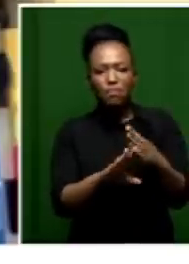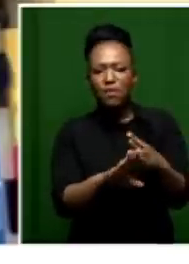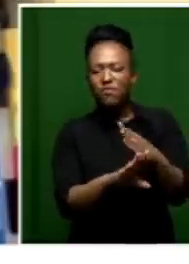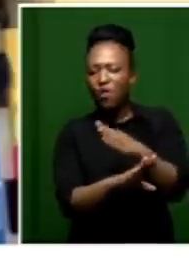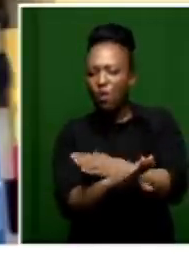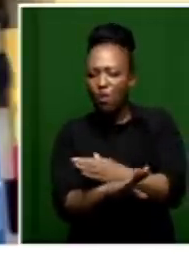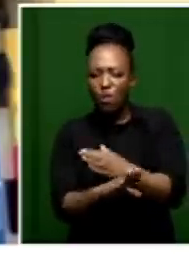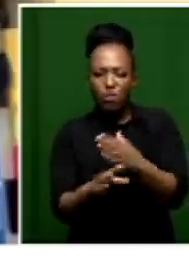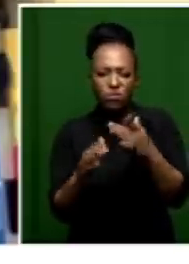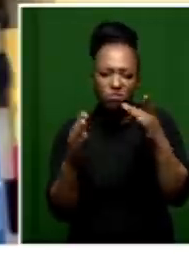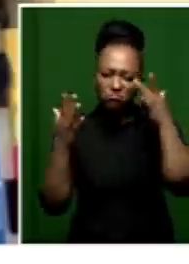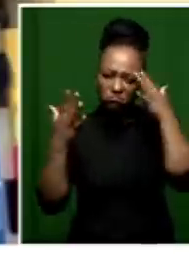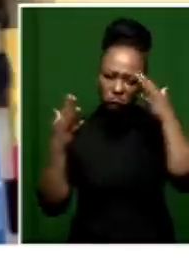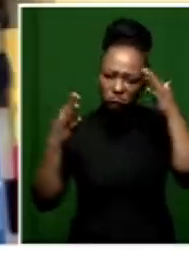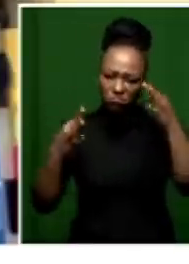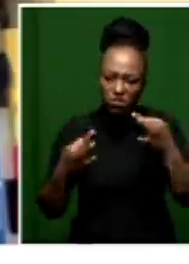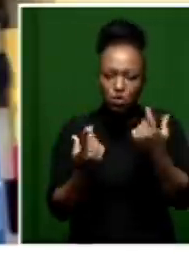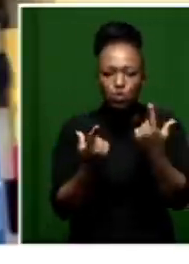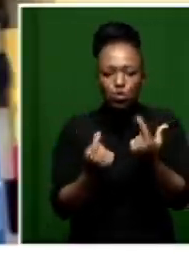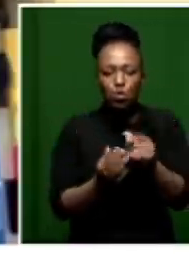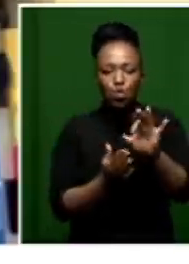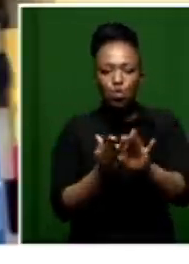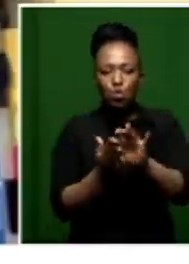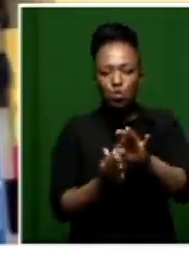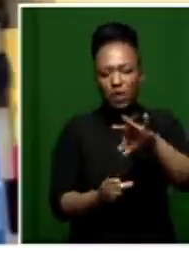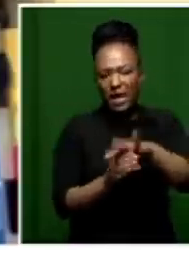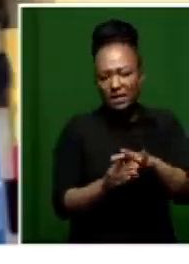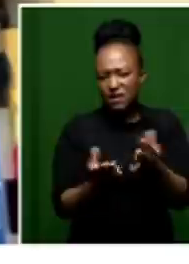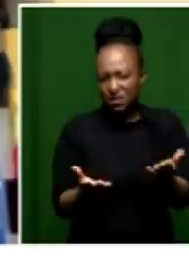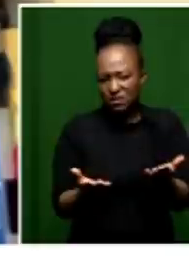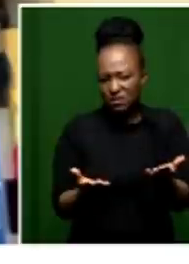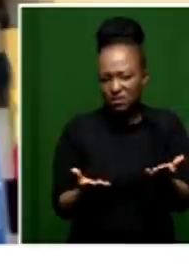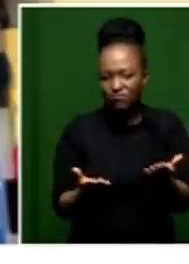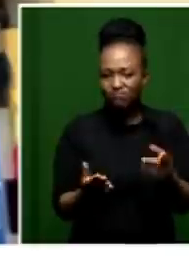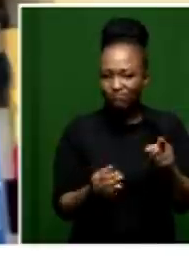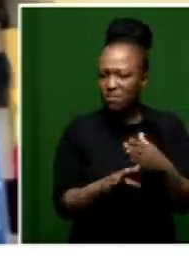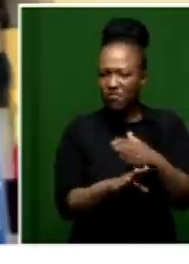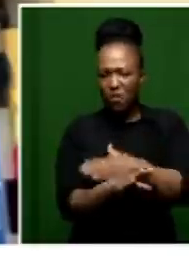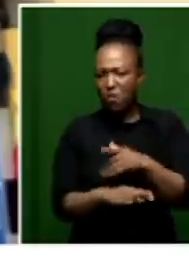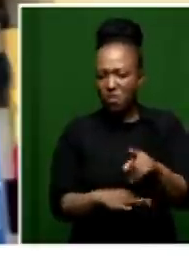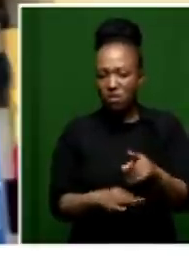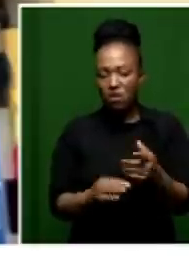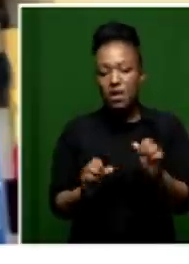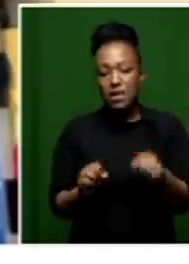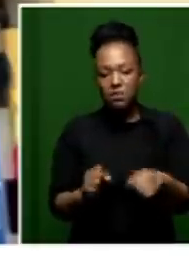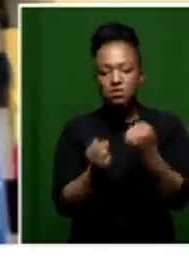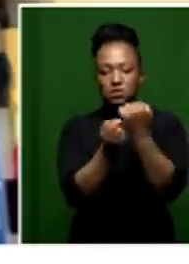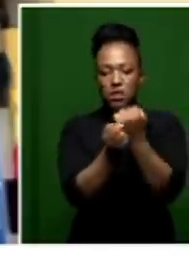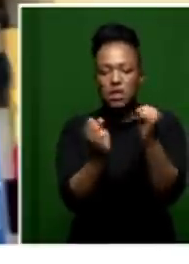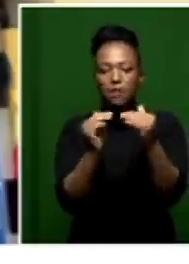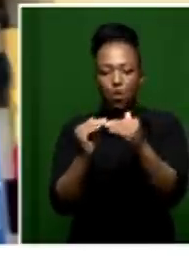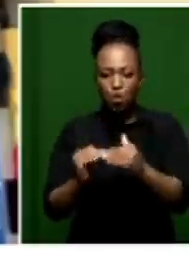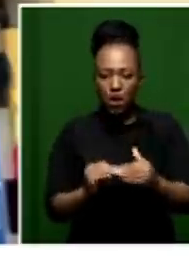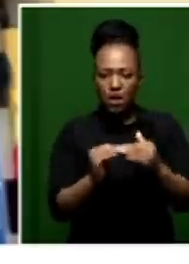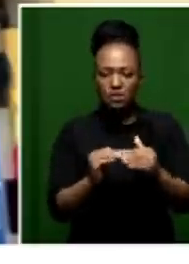have decided to go with the election or not, yeah. Of course, the democracy is very important,